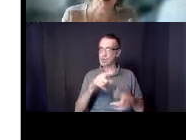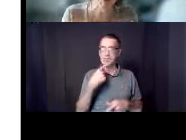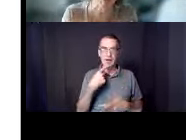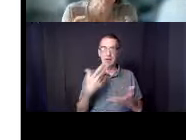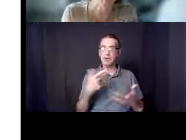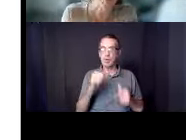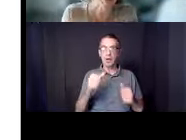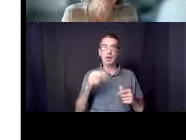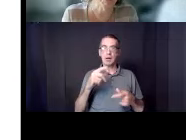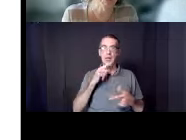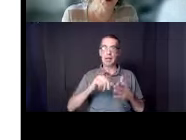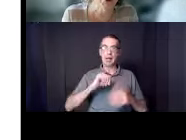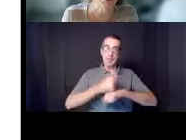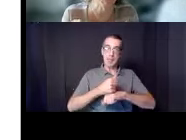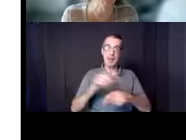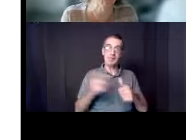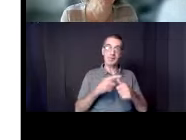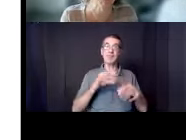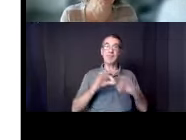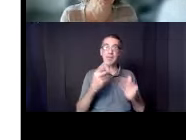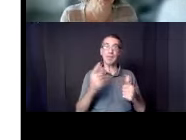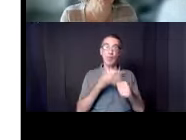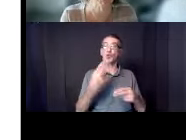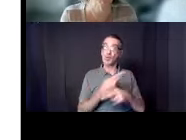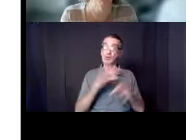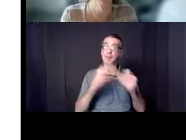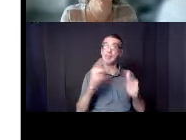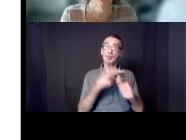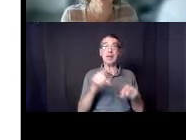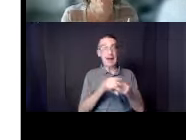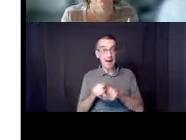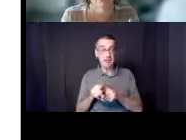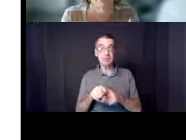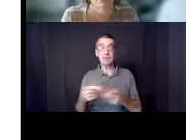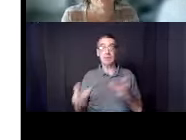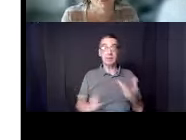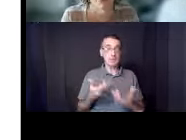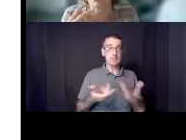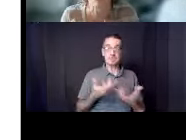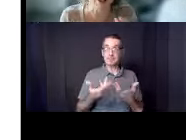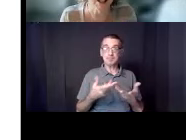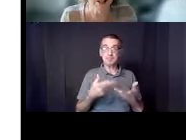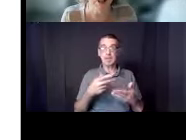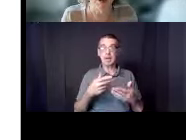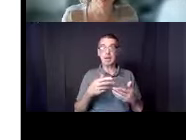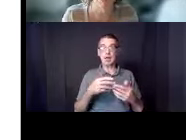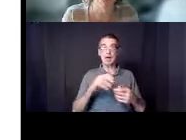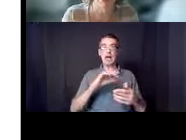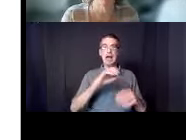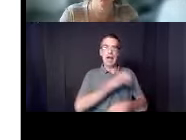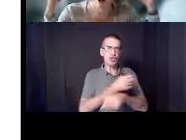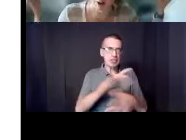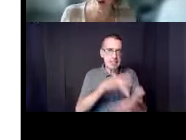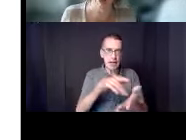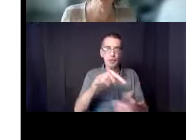you could implement Family First, or you can use Family First as sort of an energy center to